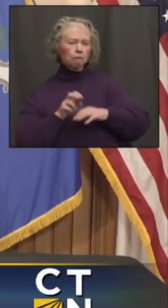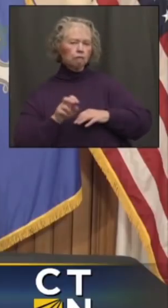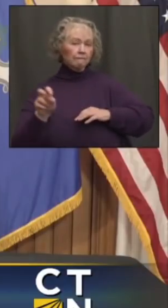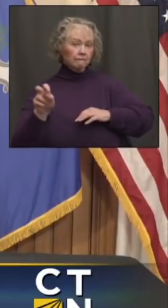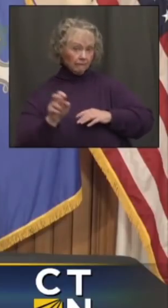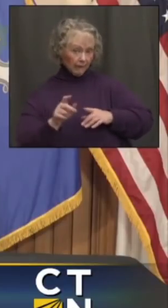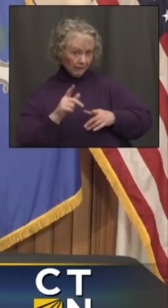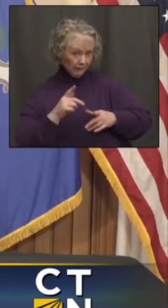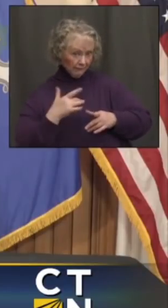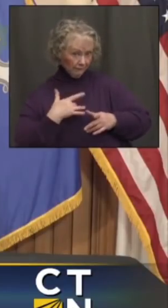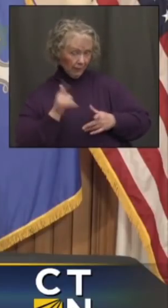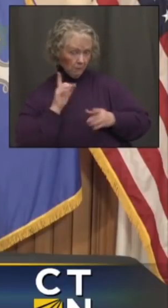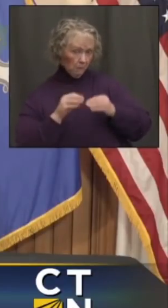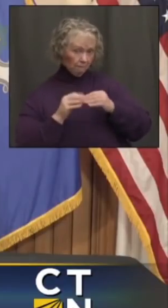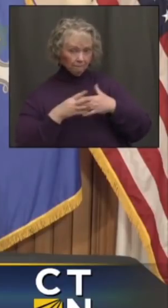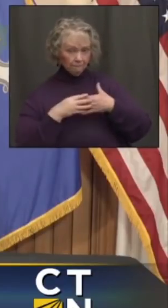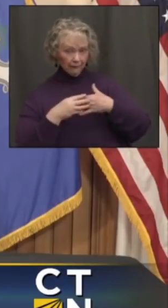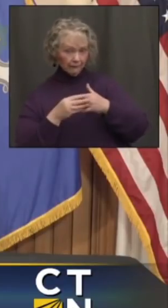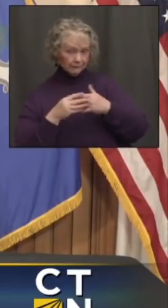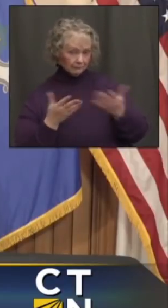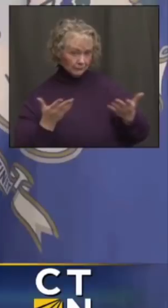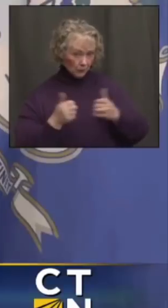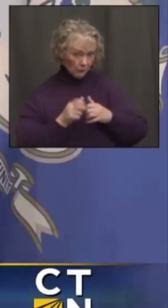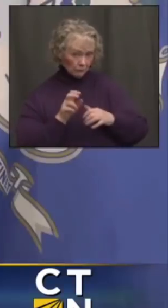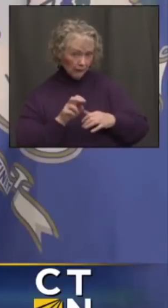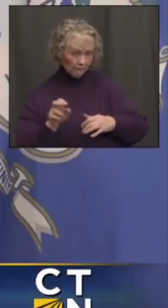Appreciate it. Thank you. News 8.